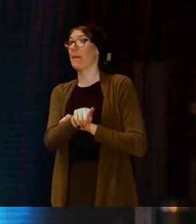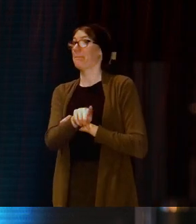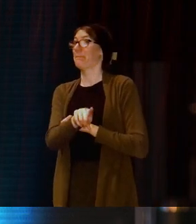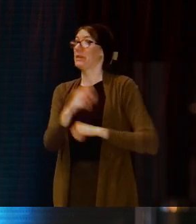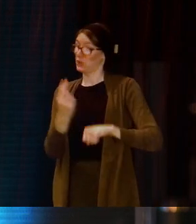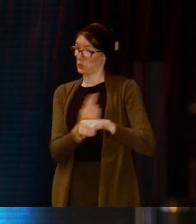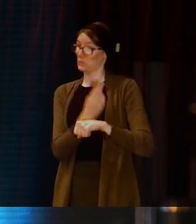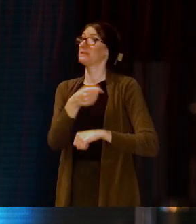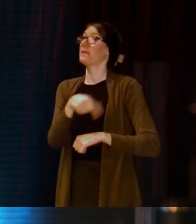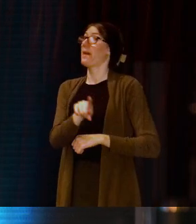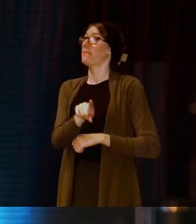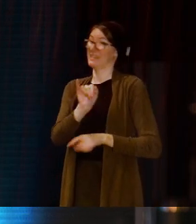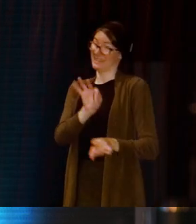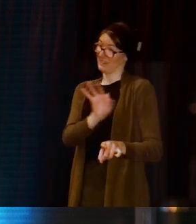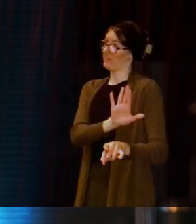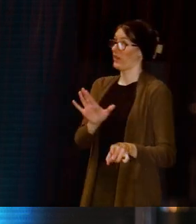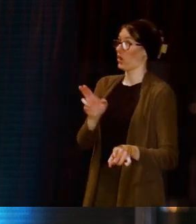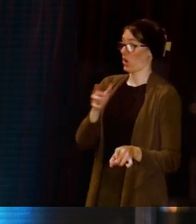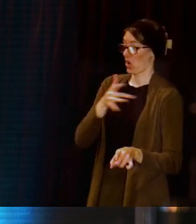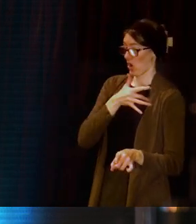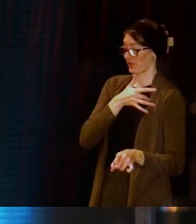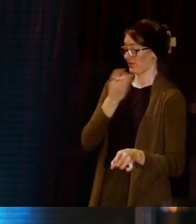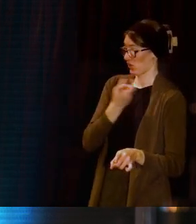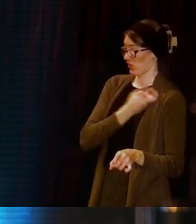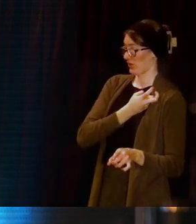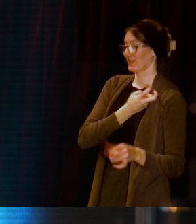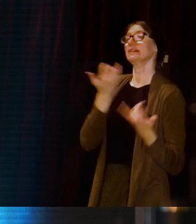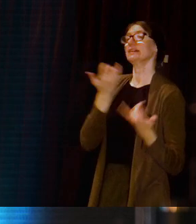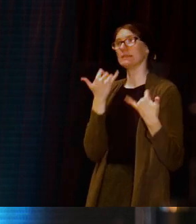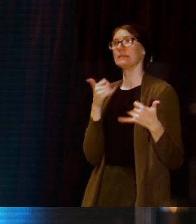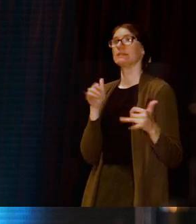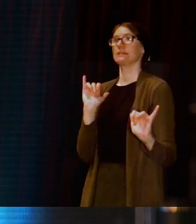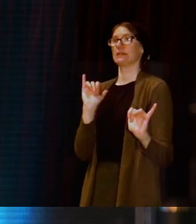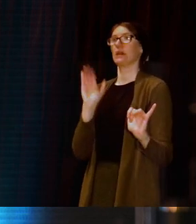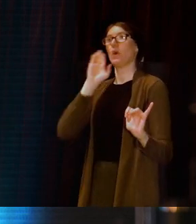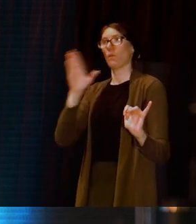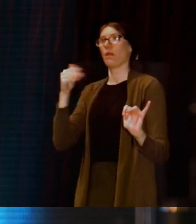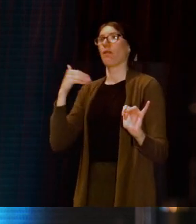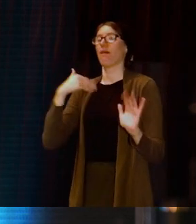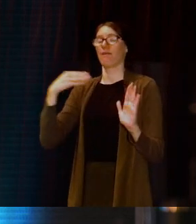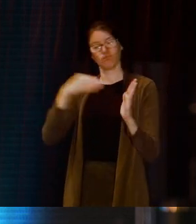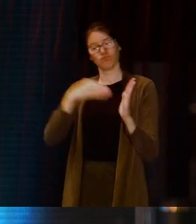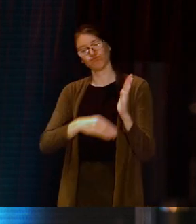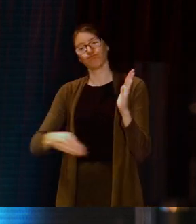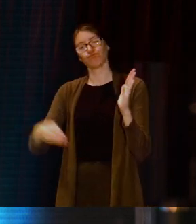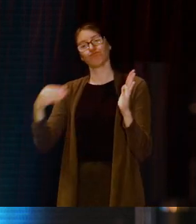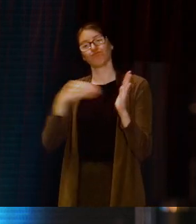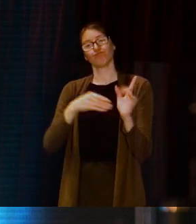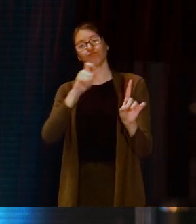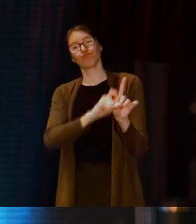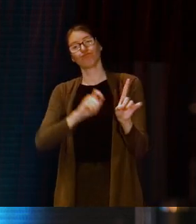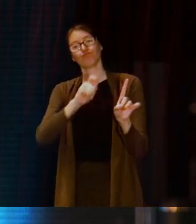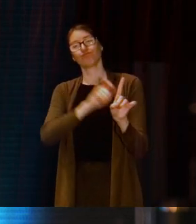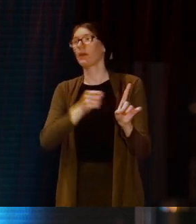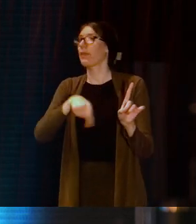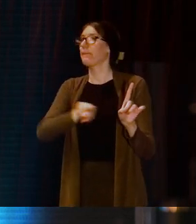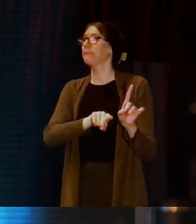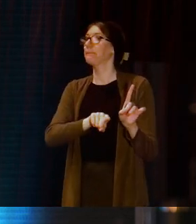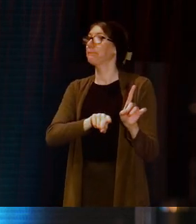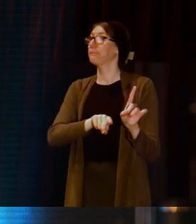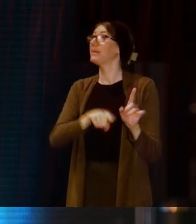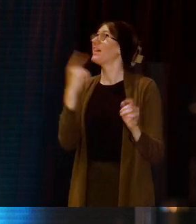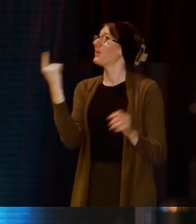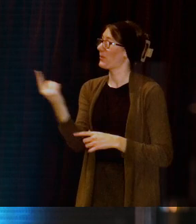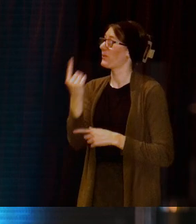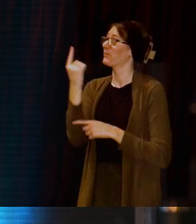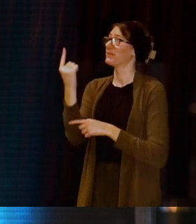their hearts are hardened to God right now, there is always going to be a hostility against them. And there will always be times